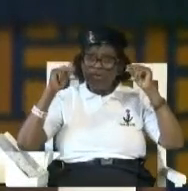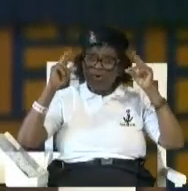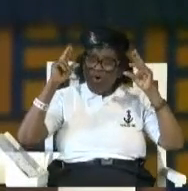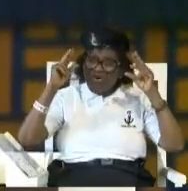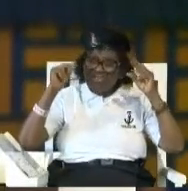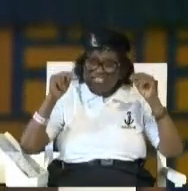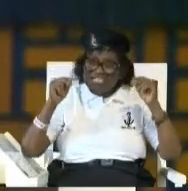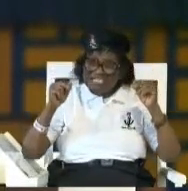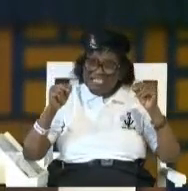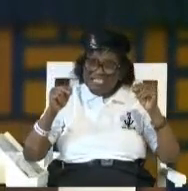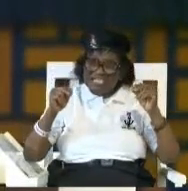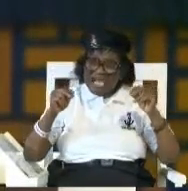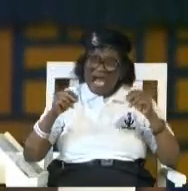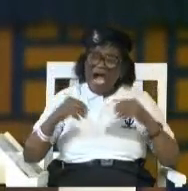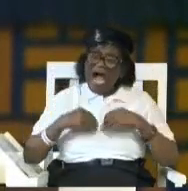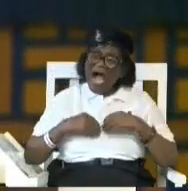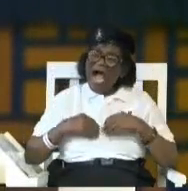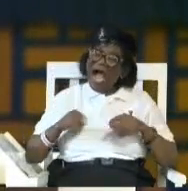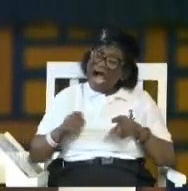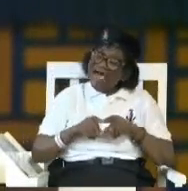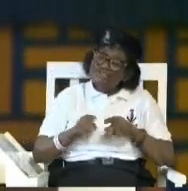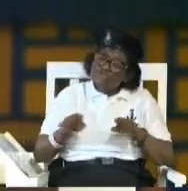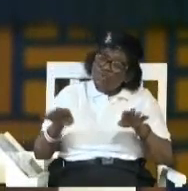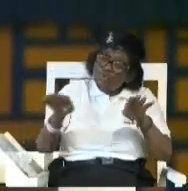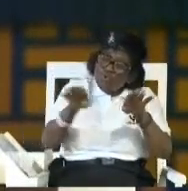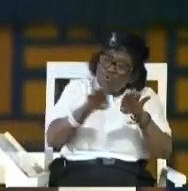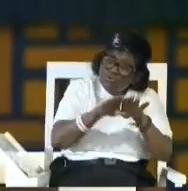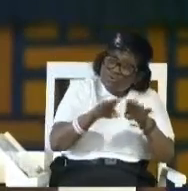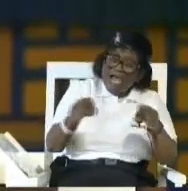as close as we are,